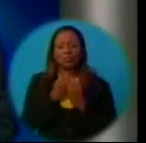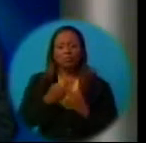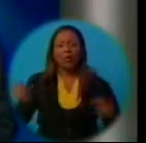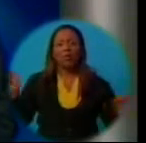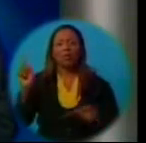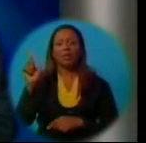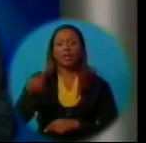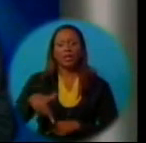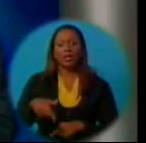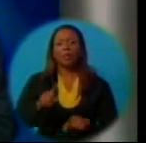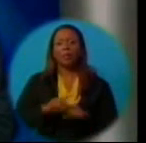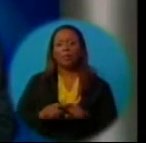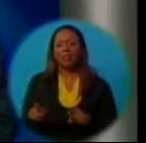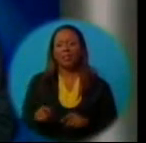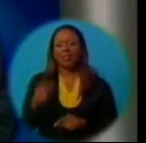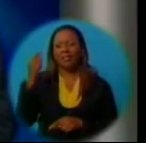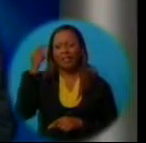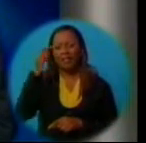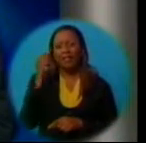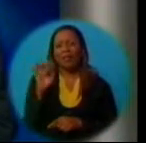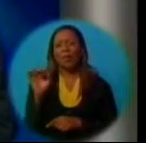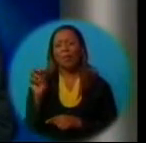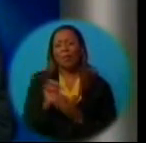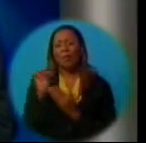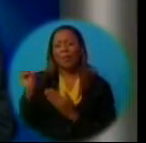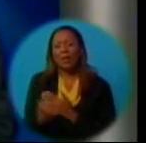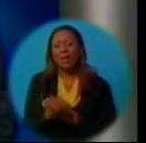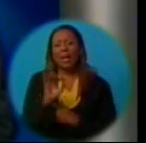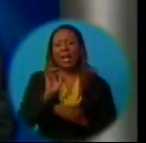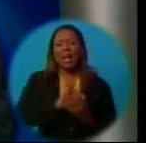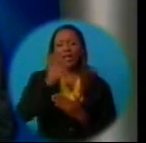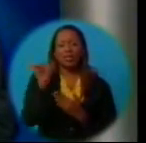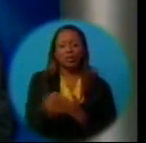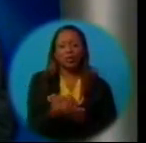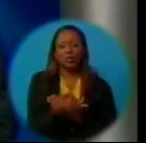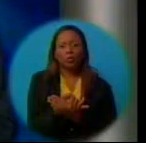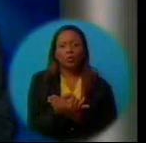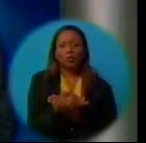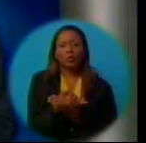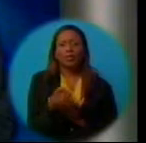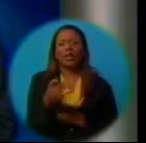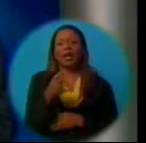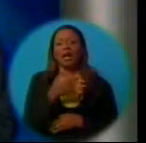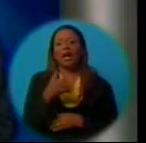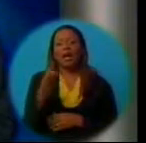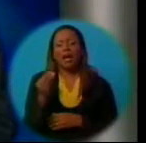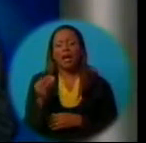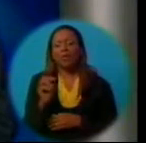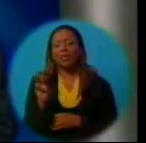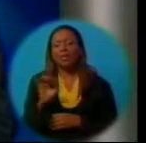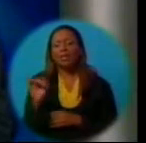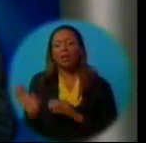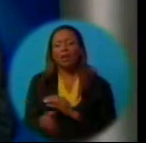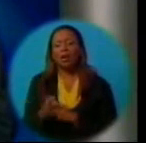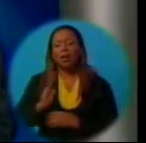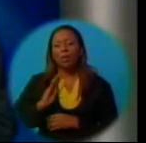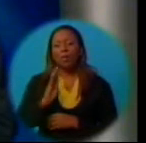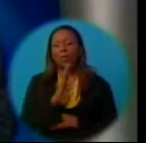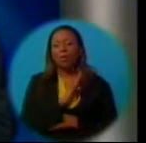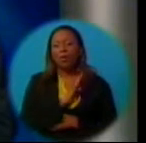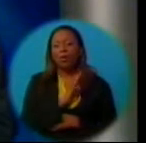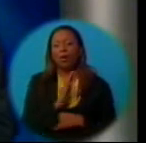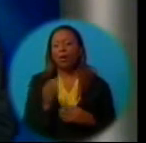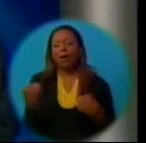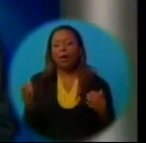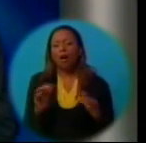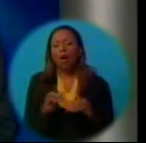in May and June, consisting of 3 tests, 3 one-day internationals, and the 2020. Now, in between tours, what